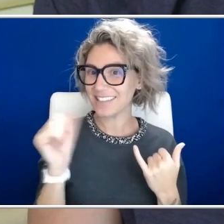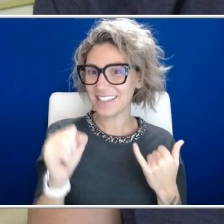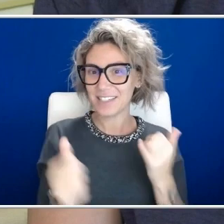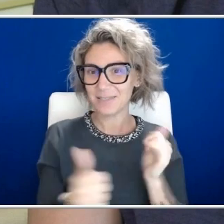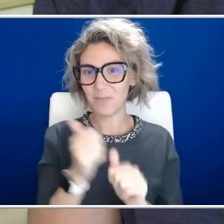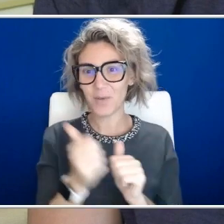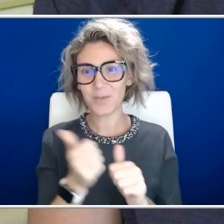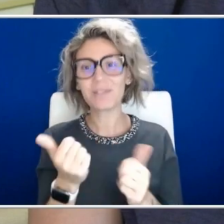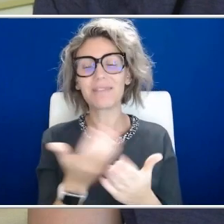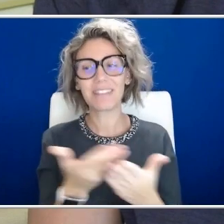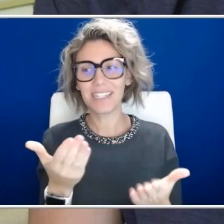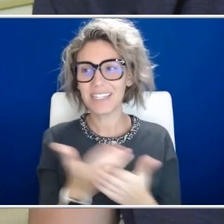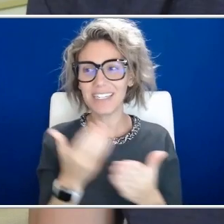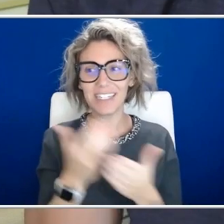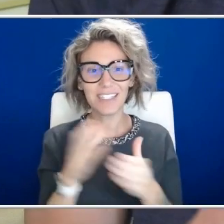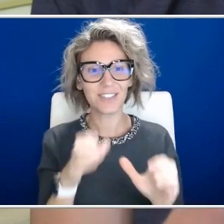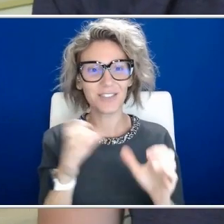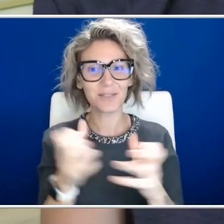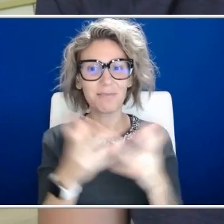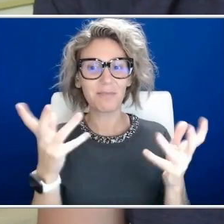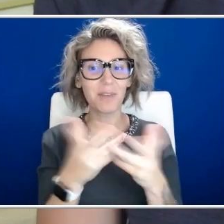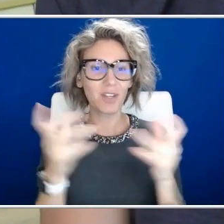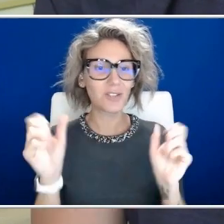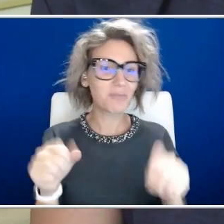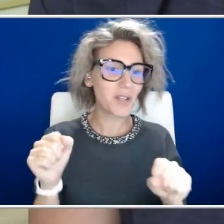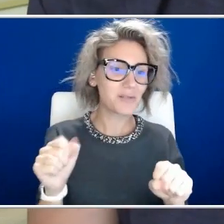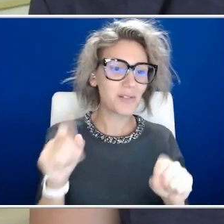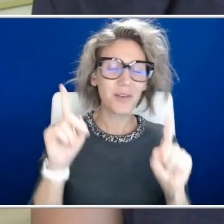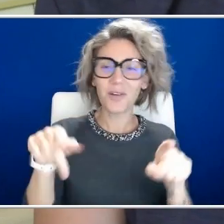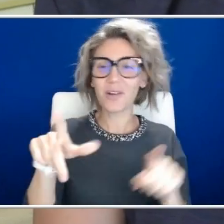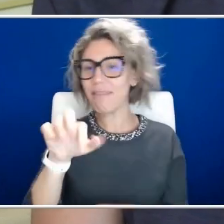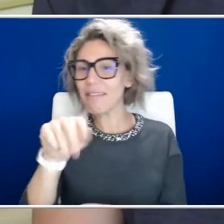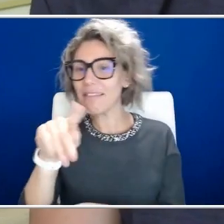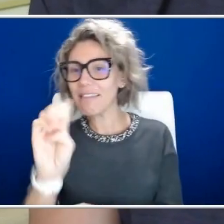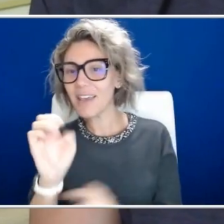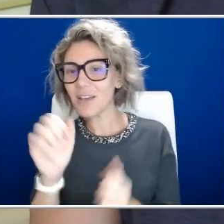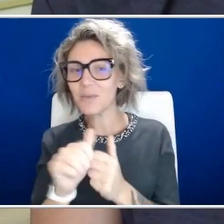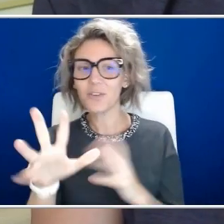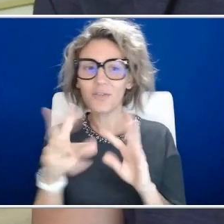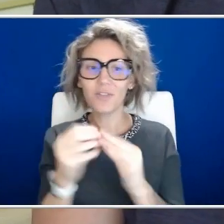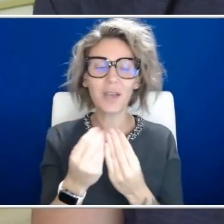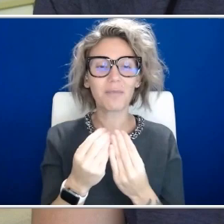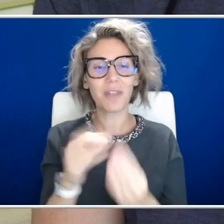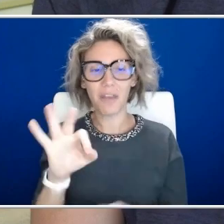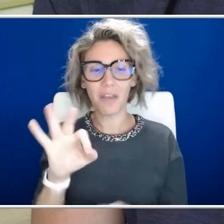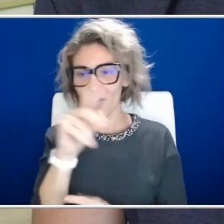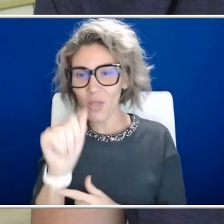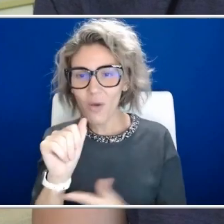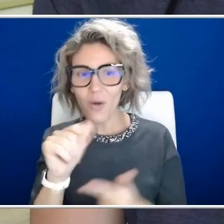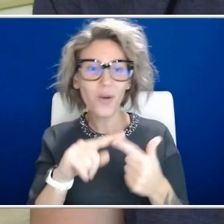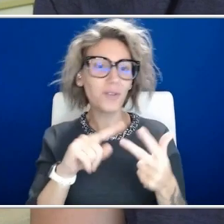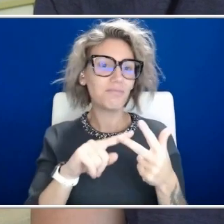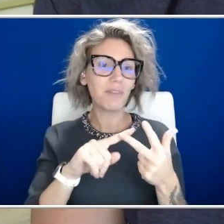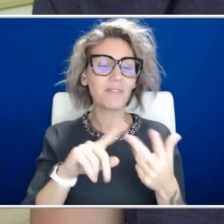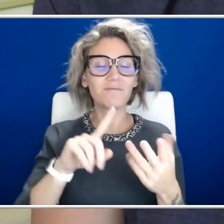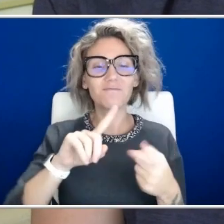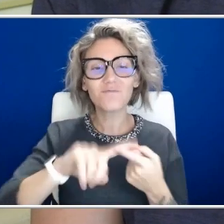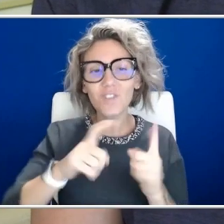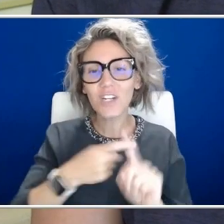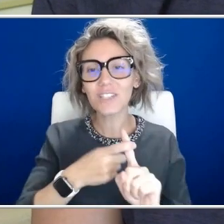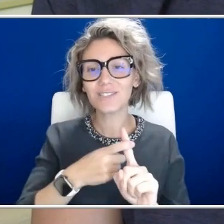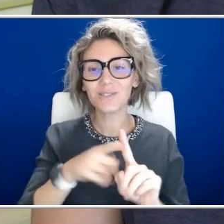doing as much as possible, like going to the lake with her family and going to Florida, going to my friend's wedding in August,